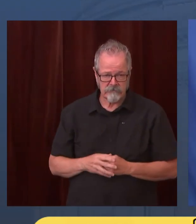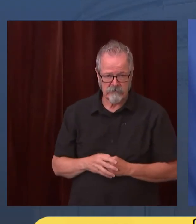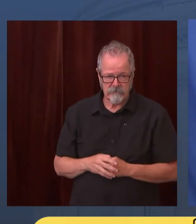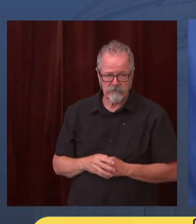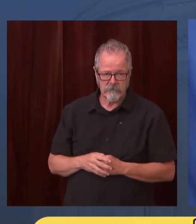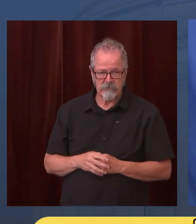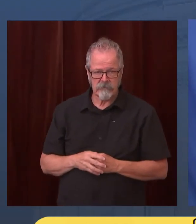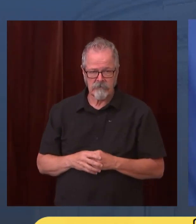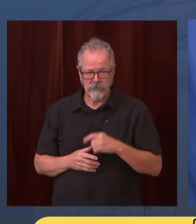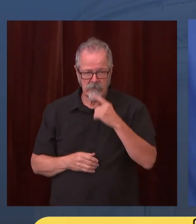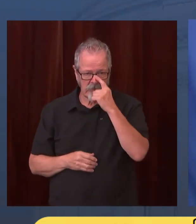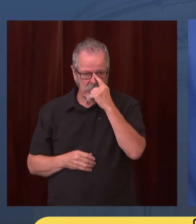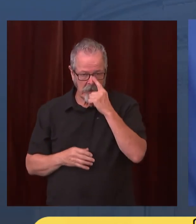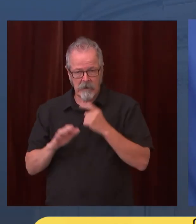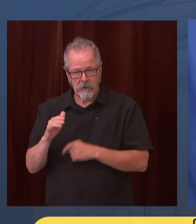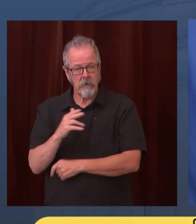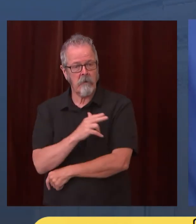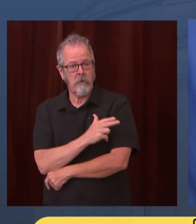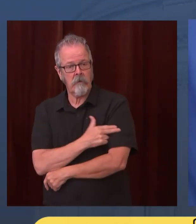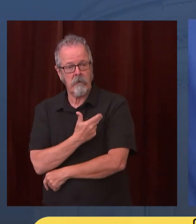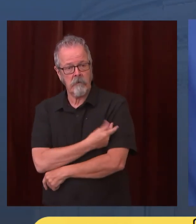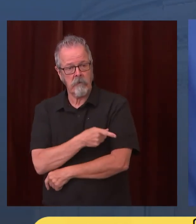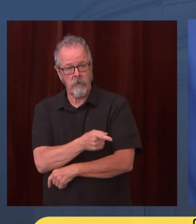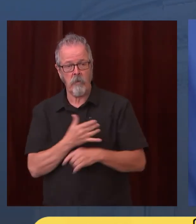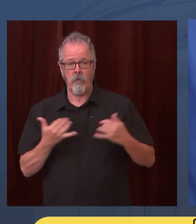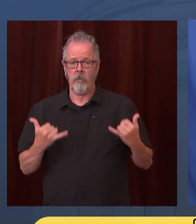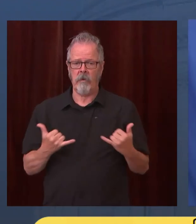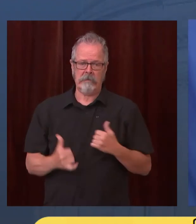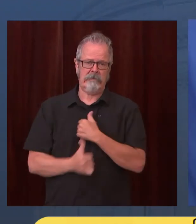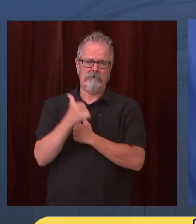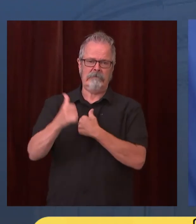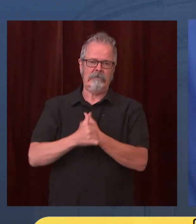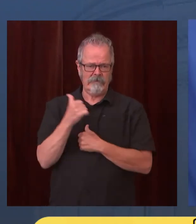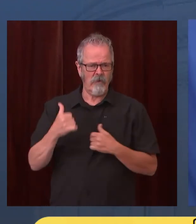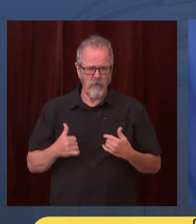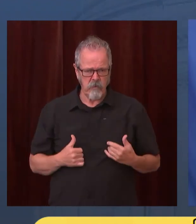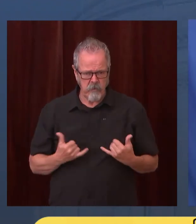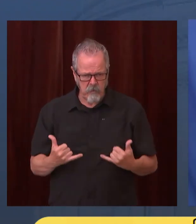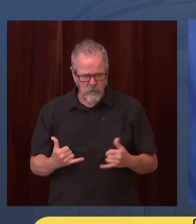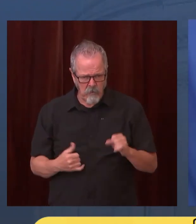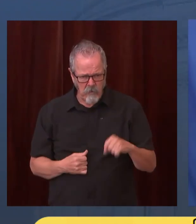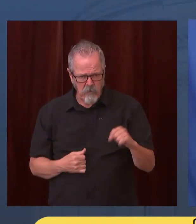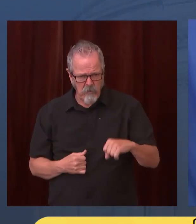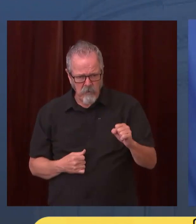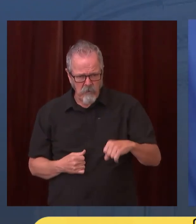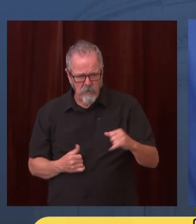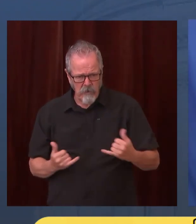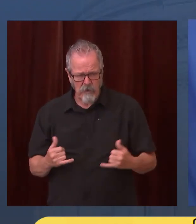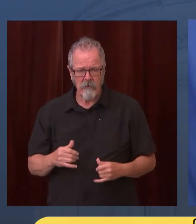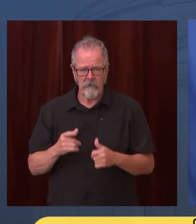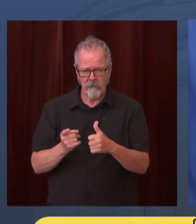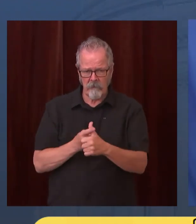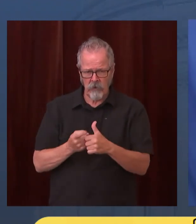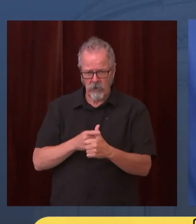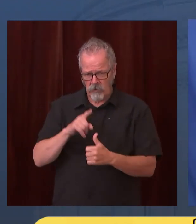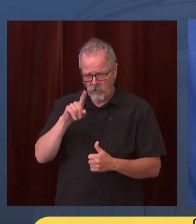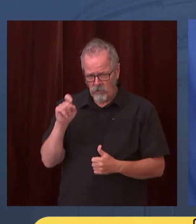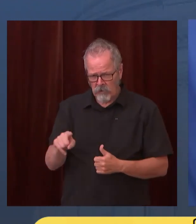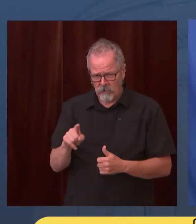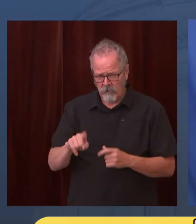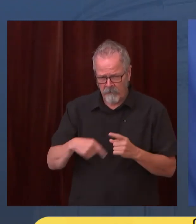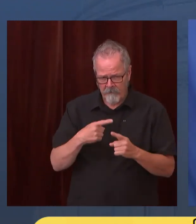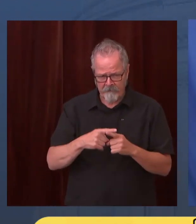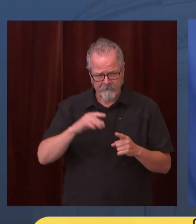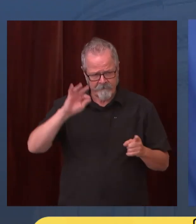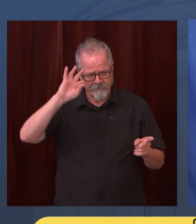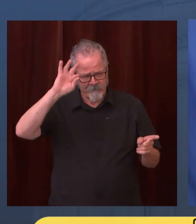hospitalization at the moment. Your first question is, We are already looking for medical